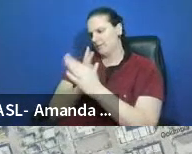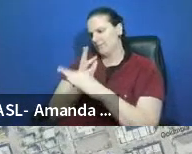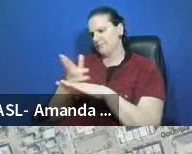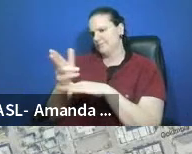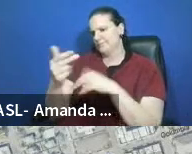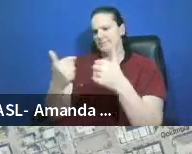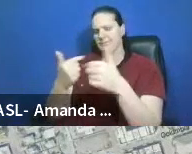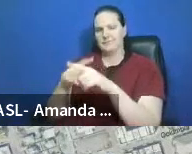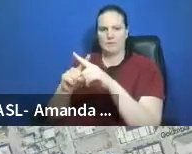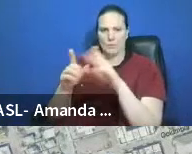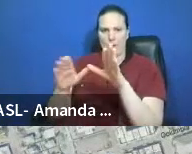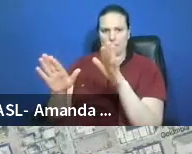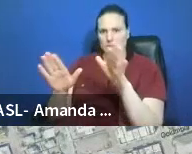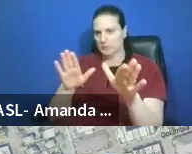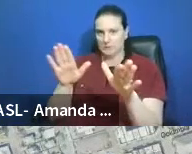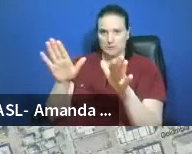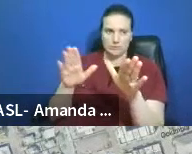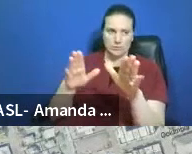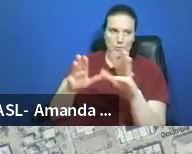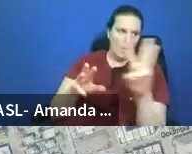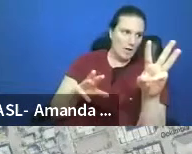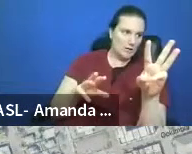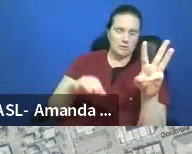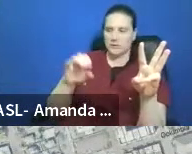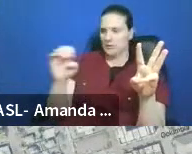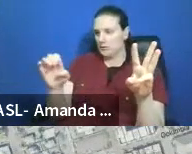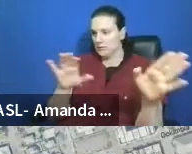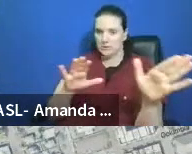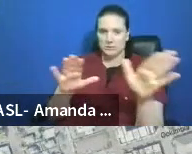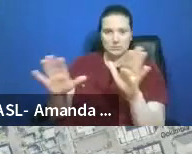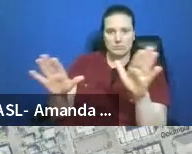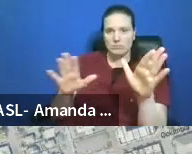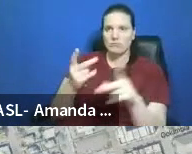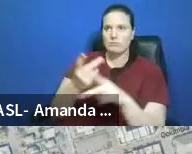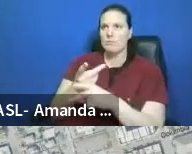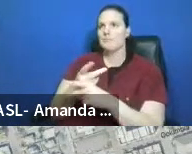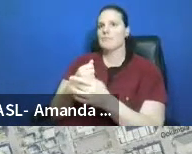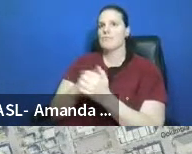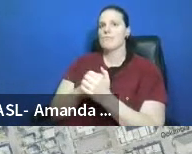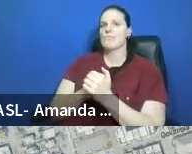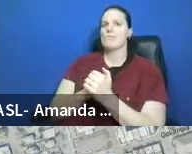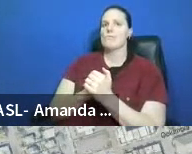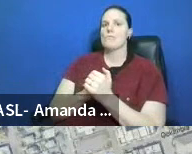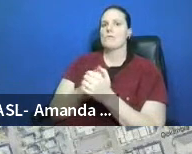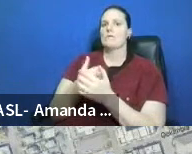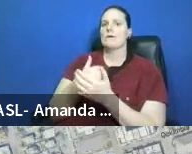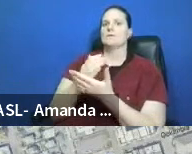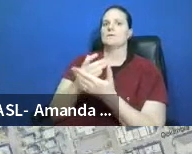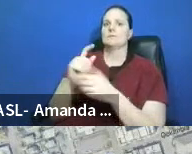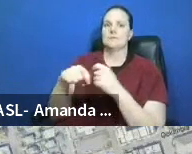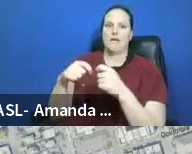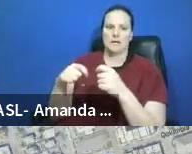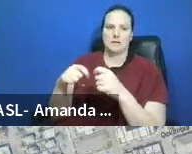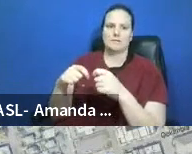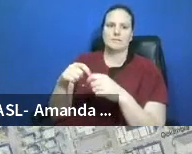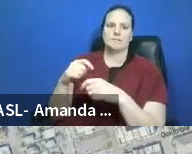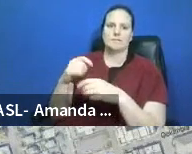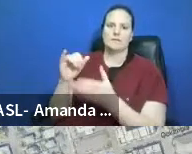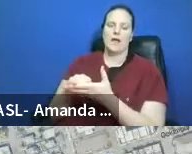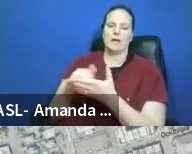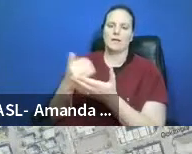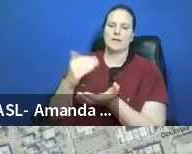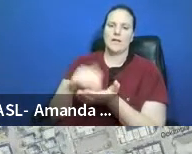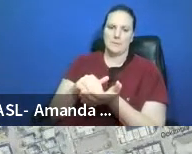different directions, kind of shift them to the west, shift them to the east. Meanwhile, we have some tie-ins to make. There'll be